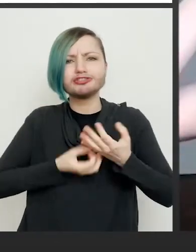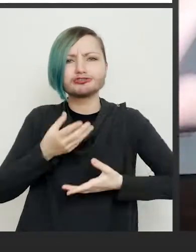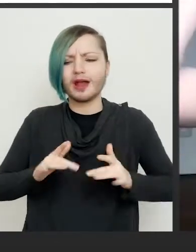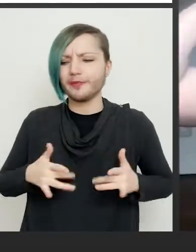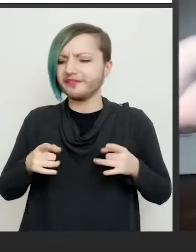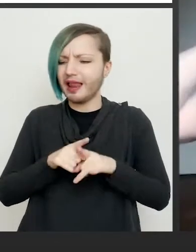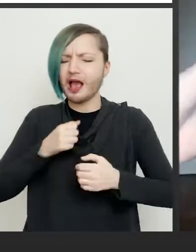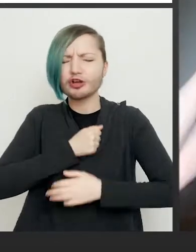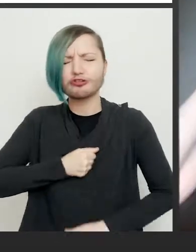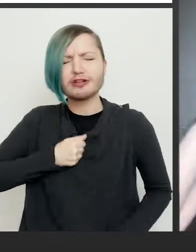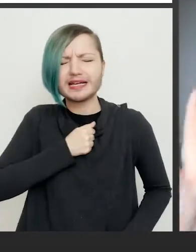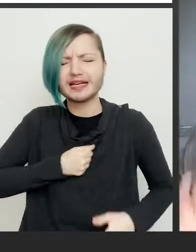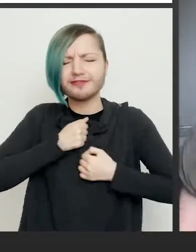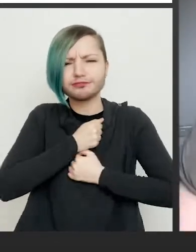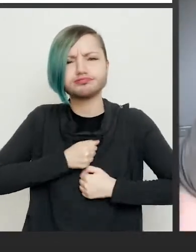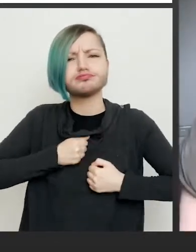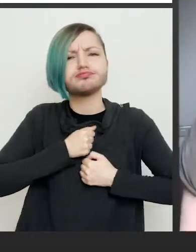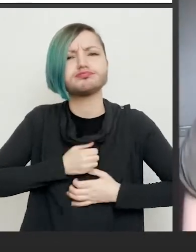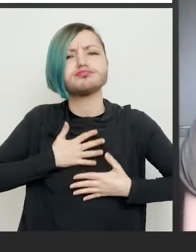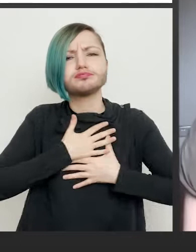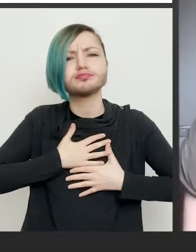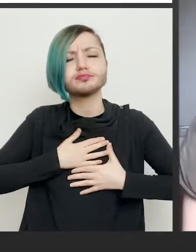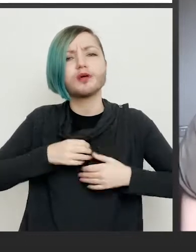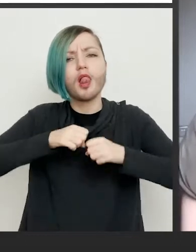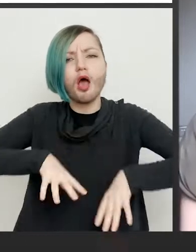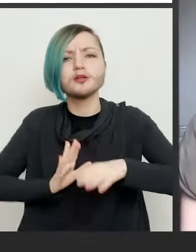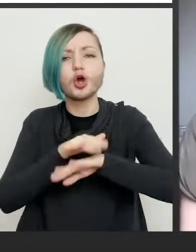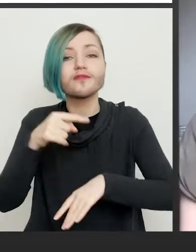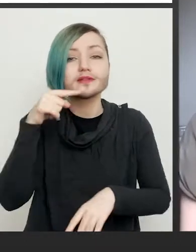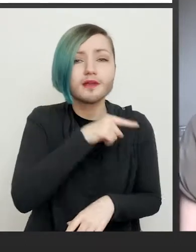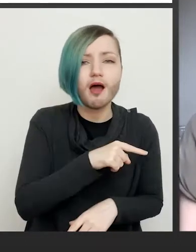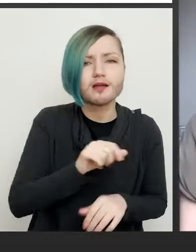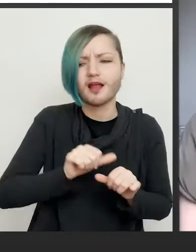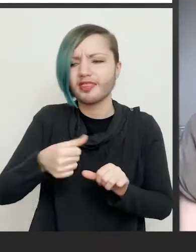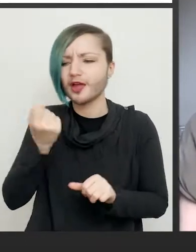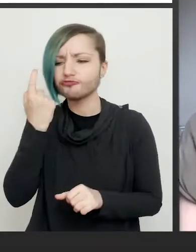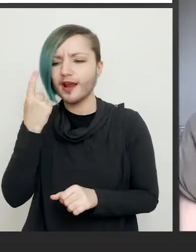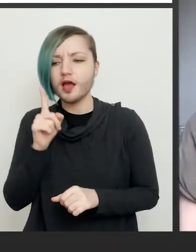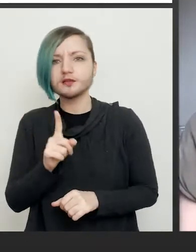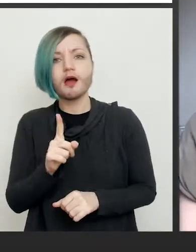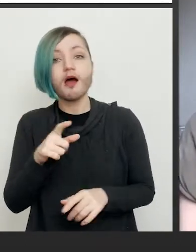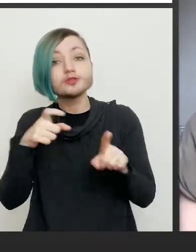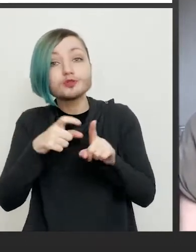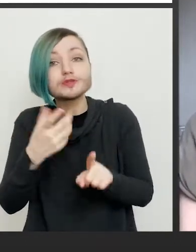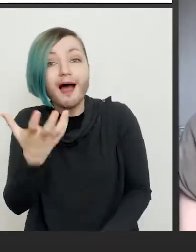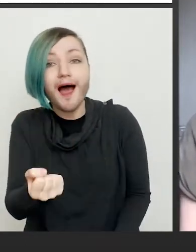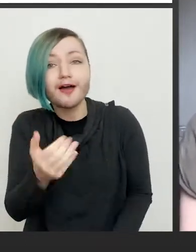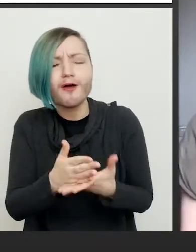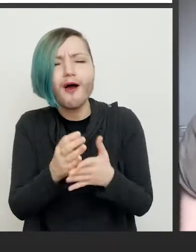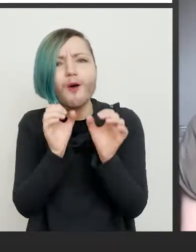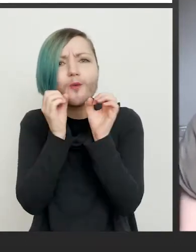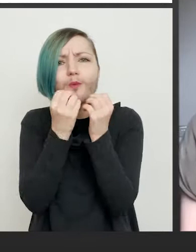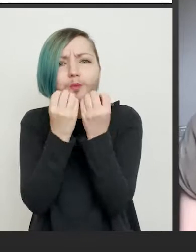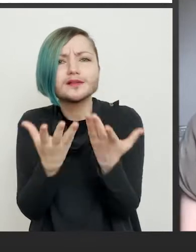of grieving for their son, and then realization that they had a daughter and how wonderful it is.